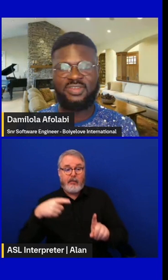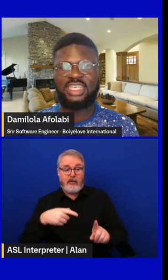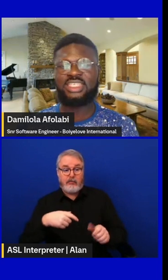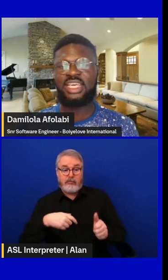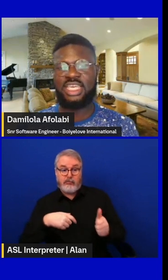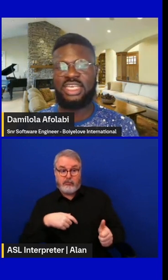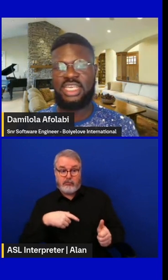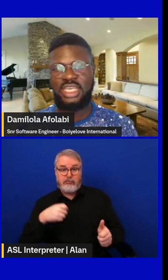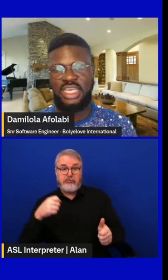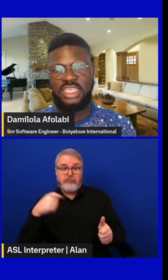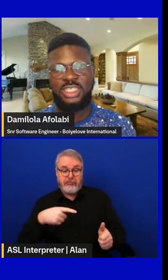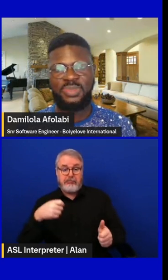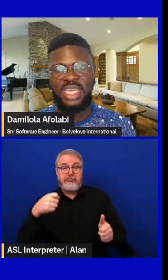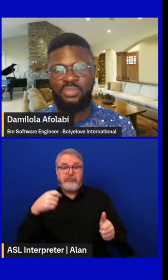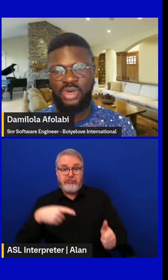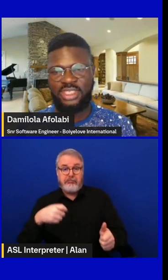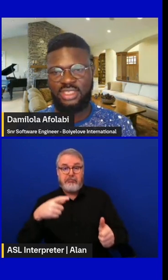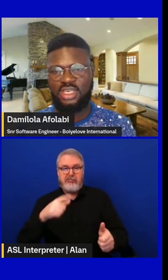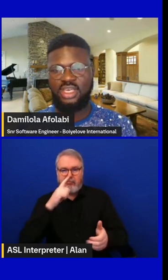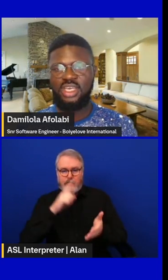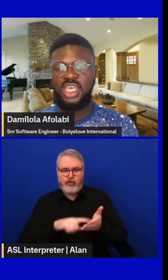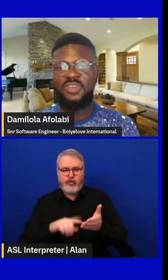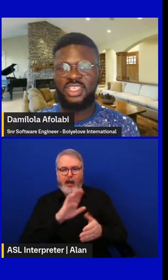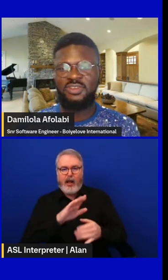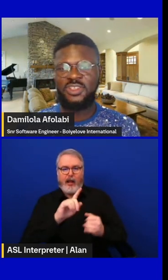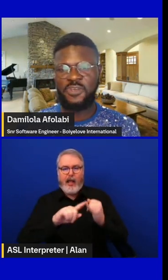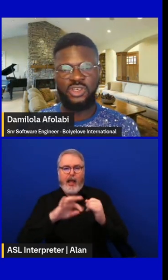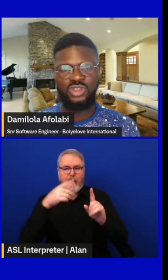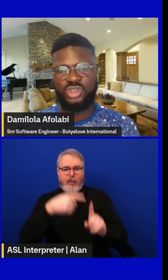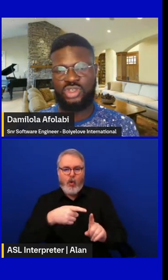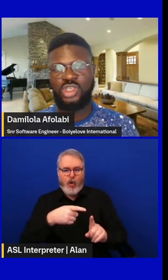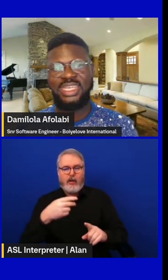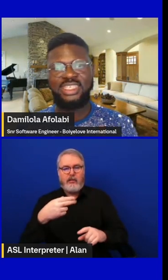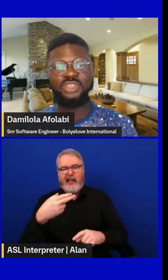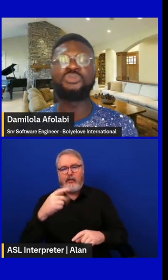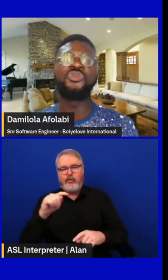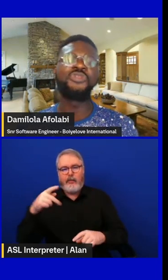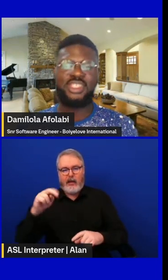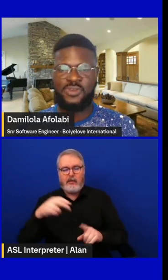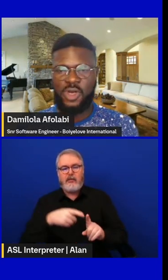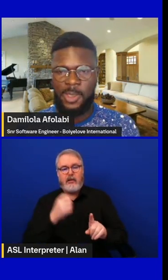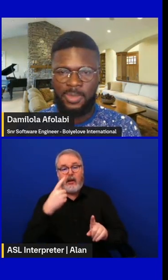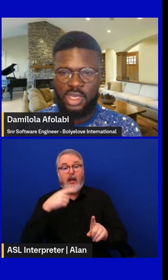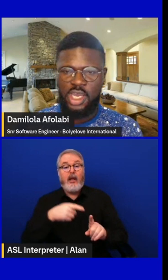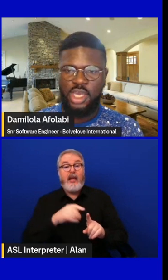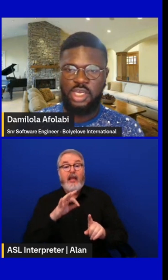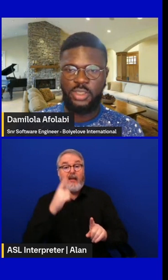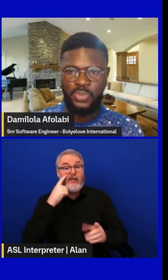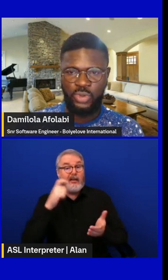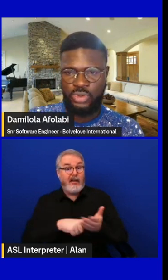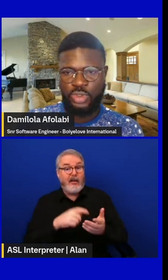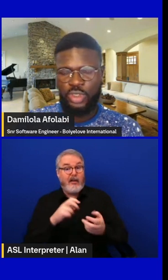pinging the service and checking HTTP endpoints. If a service fails, Consul automatically removes it from the